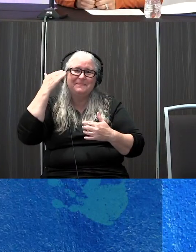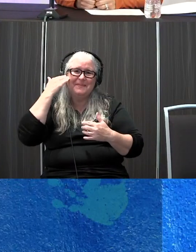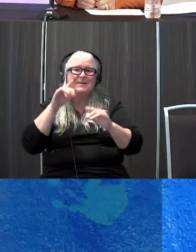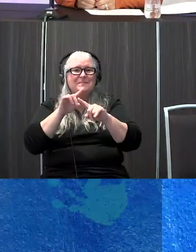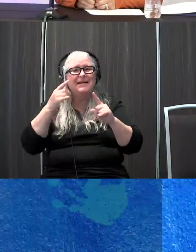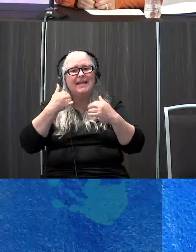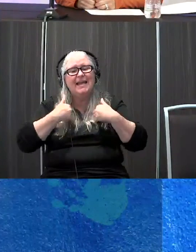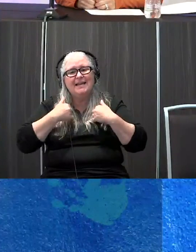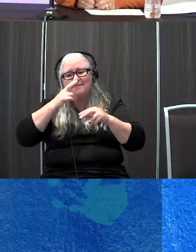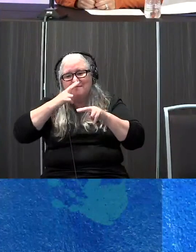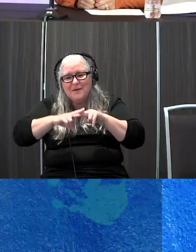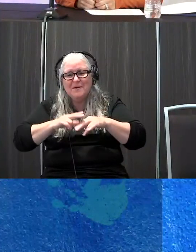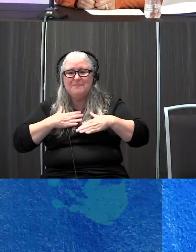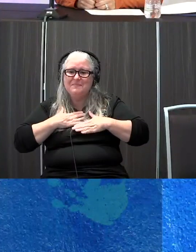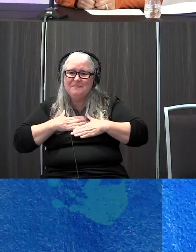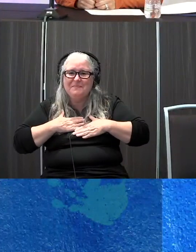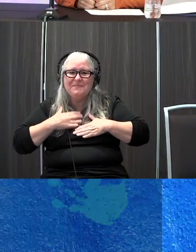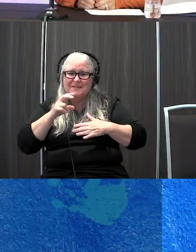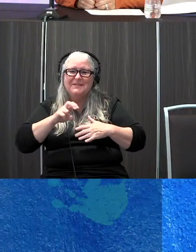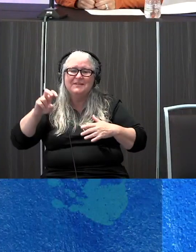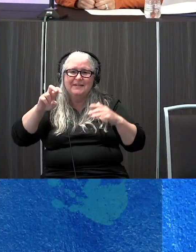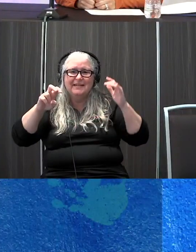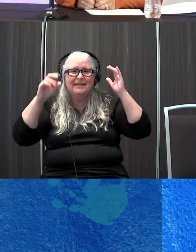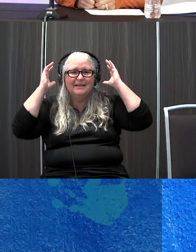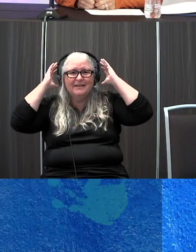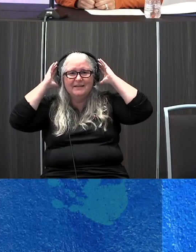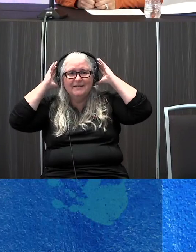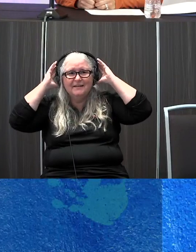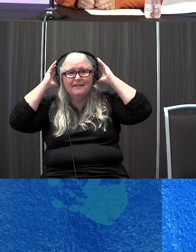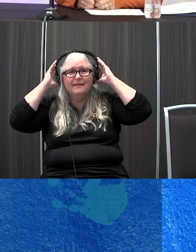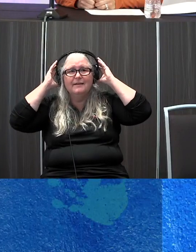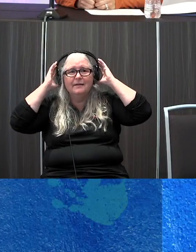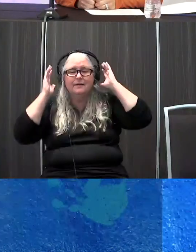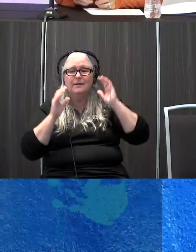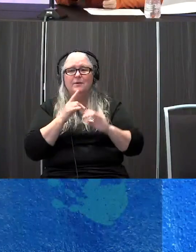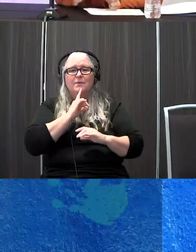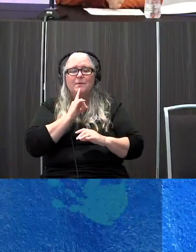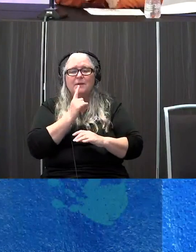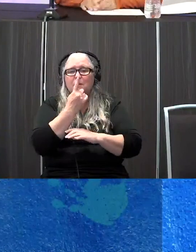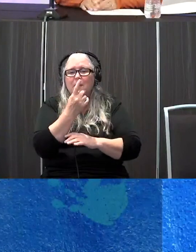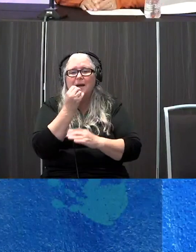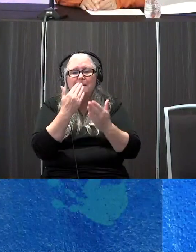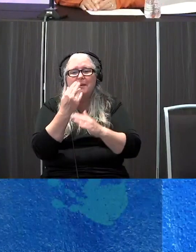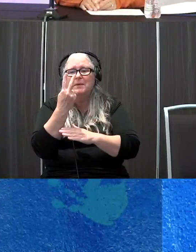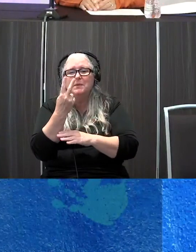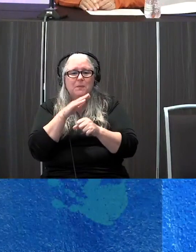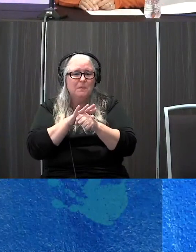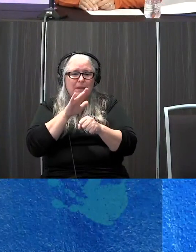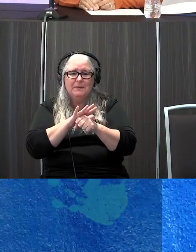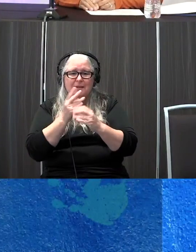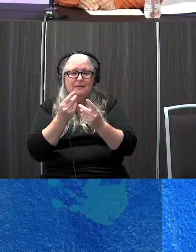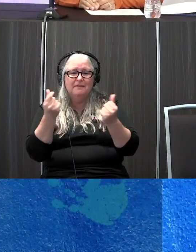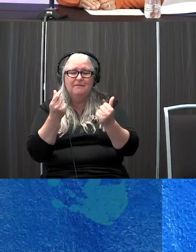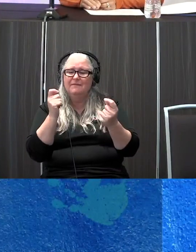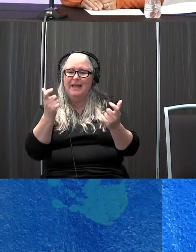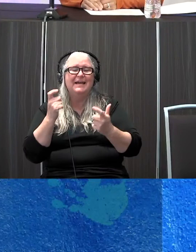fun and successful trip, and only I think one or two meltdowns that we were able to move through quickly. So that's